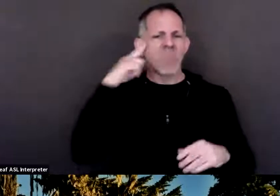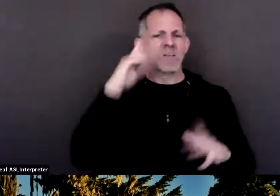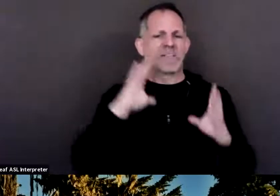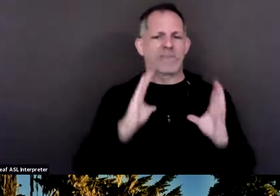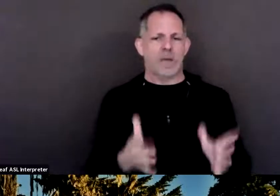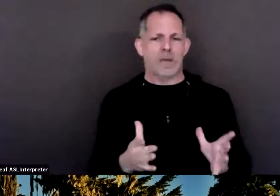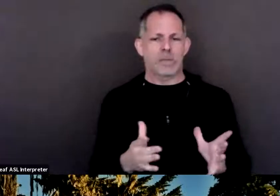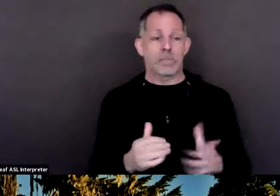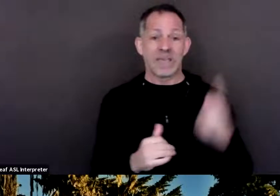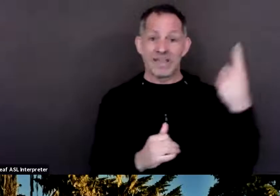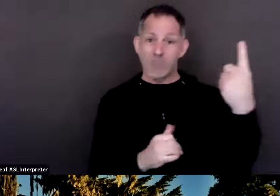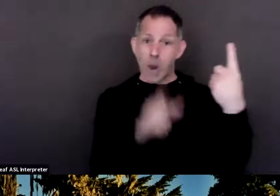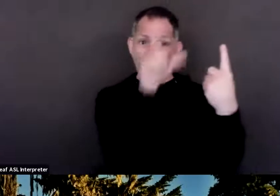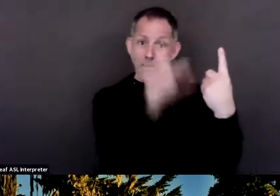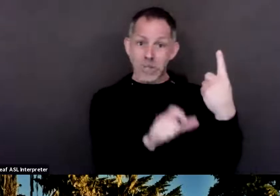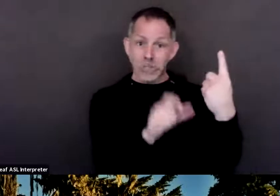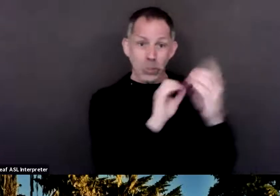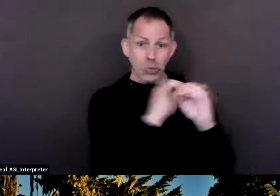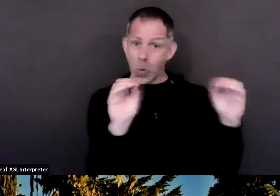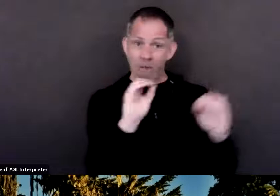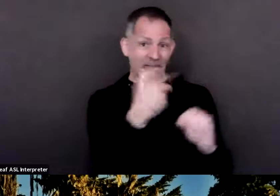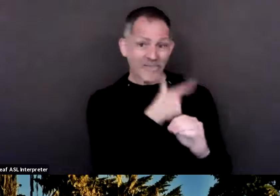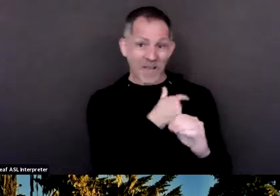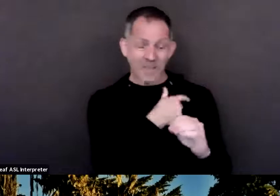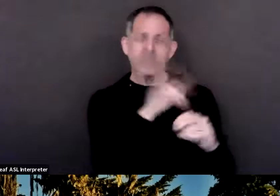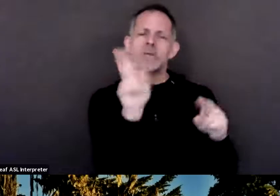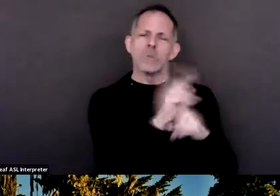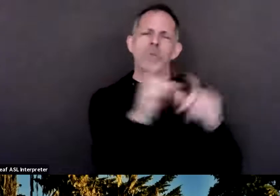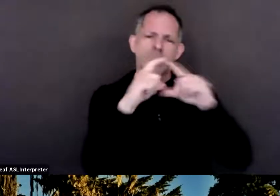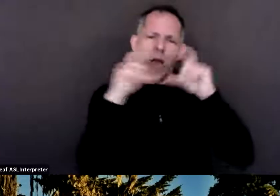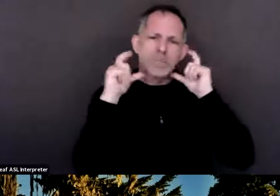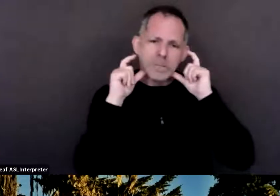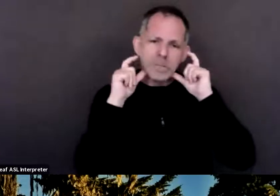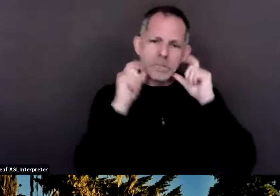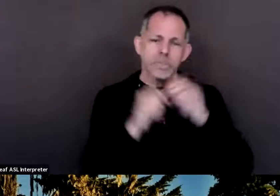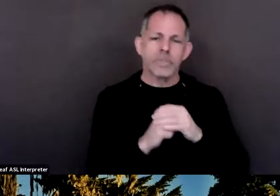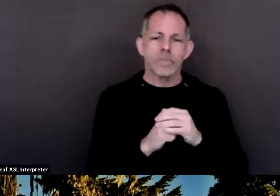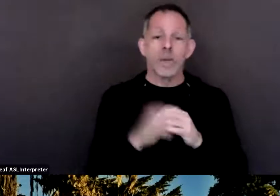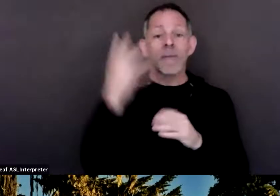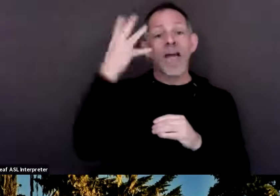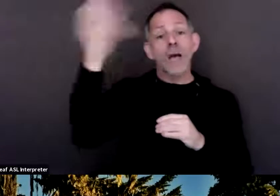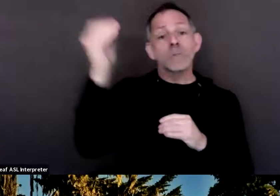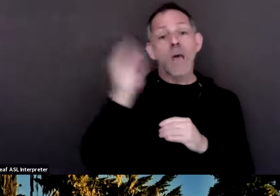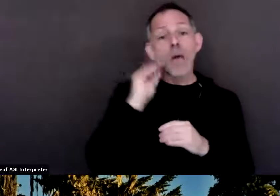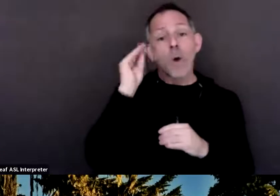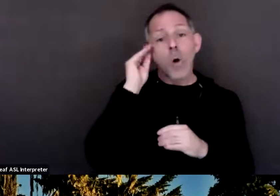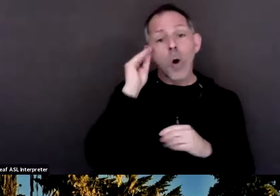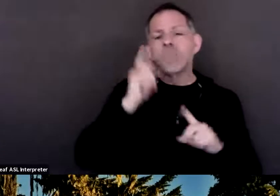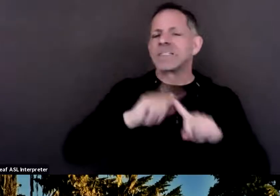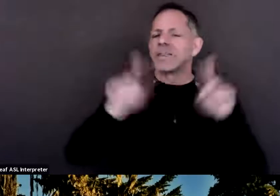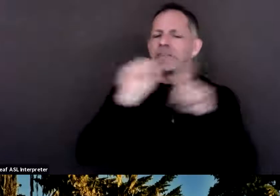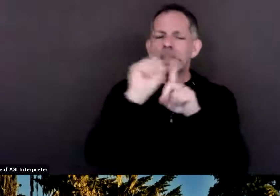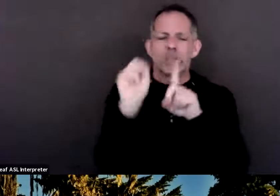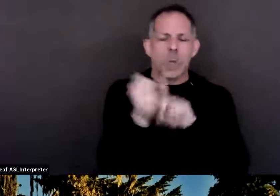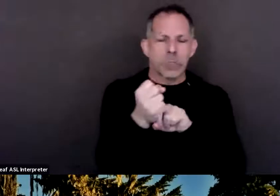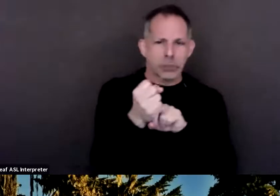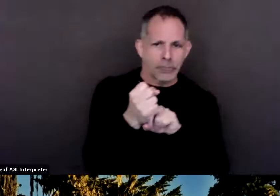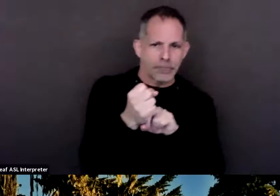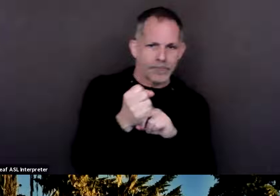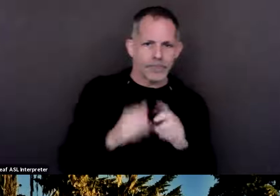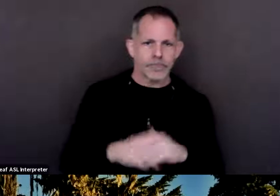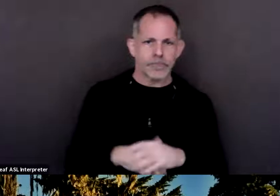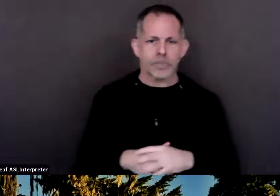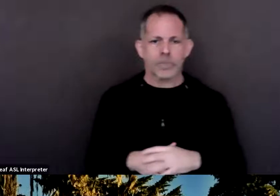mask. Then outside the home, it's a different thing. First, there are rare, albeit rare,